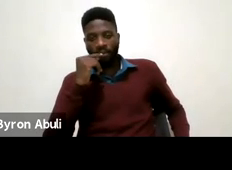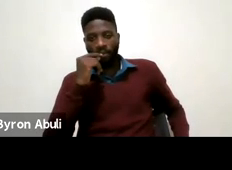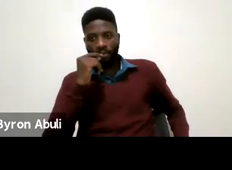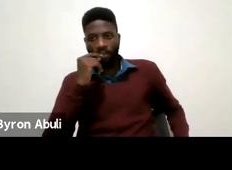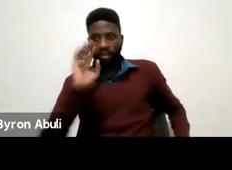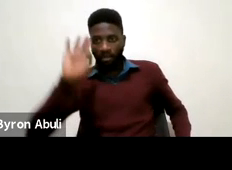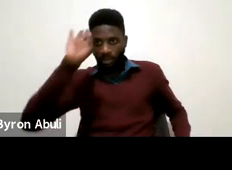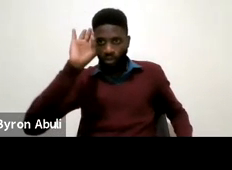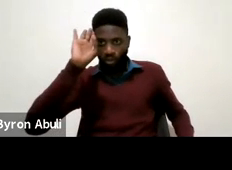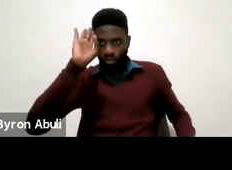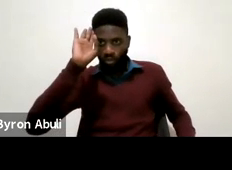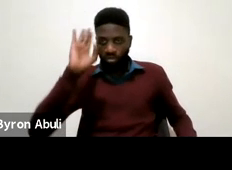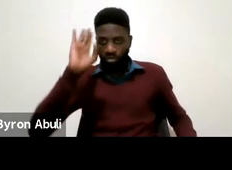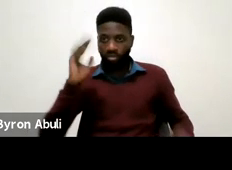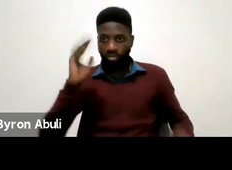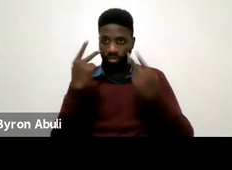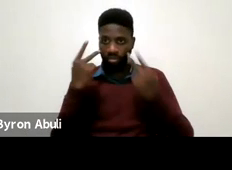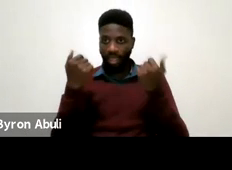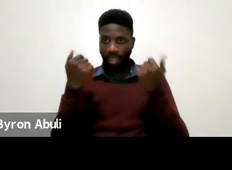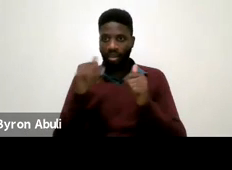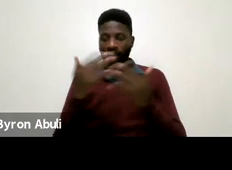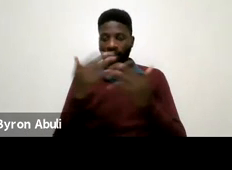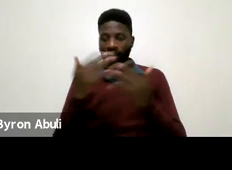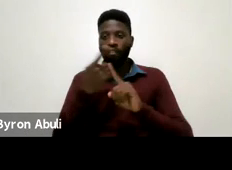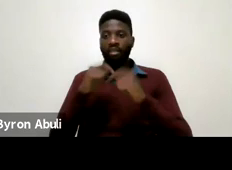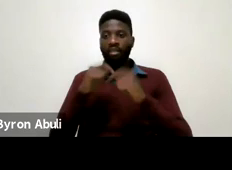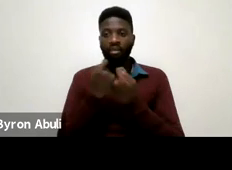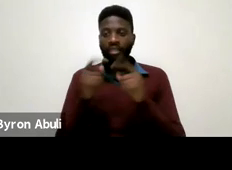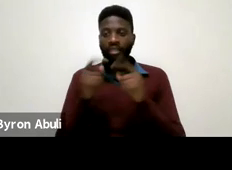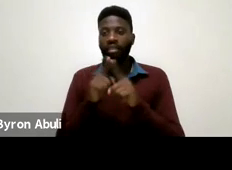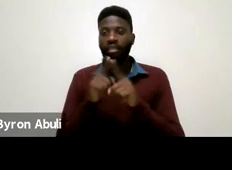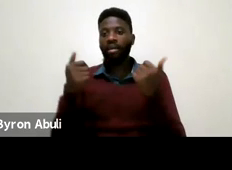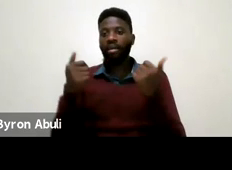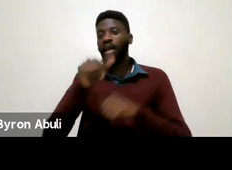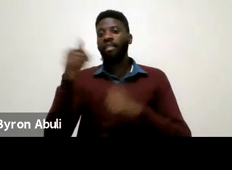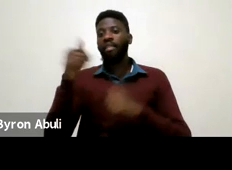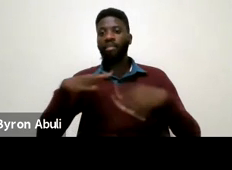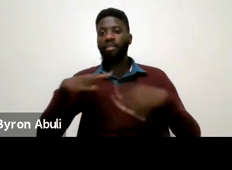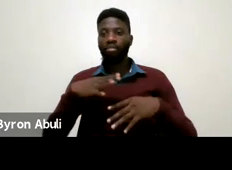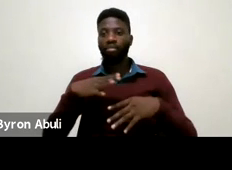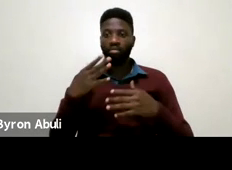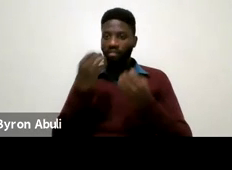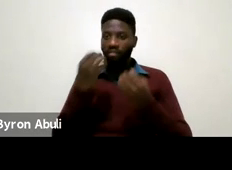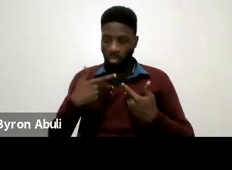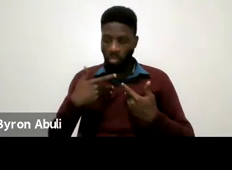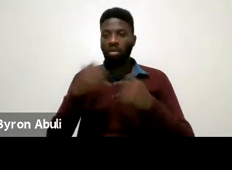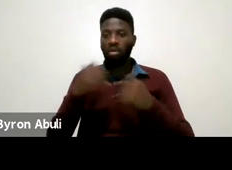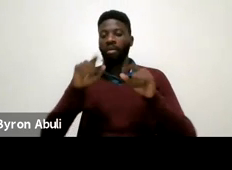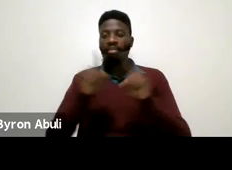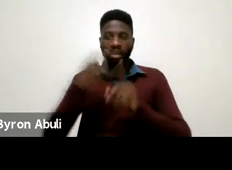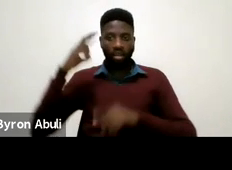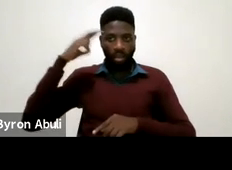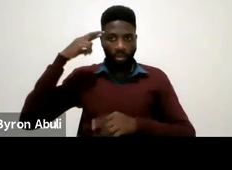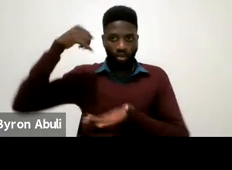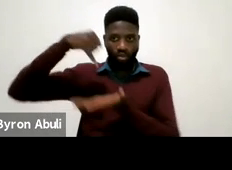Byron, if you note anything from our team and any of our other colleagues, please let me know so that we can also remember to include